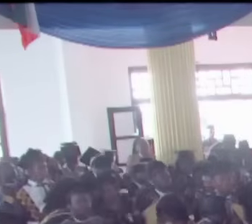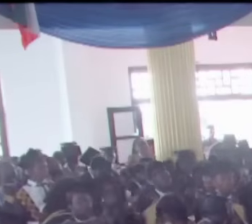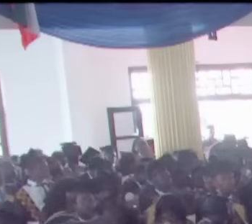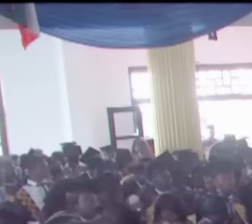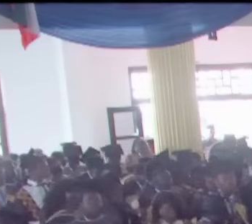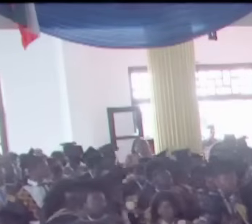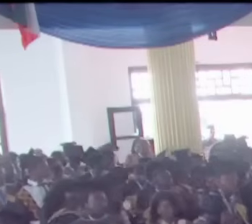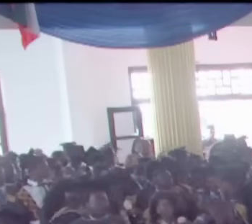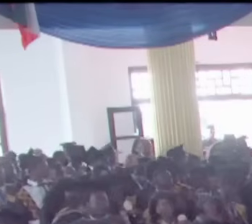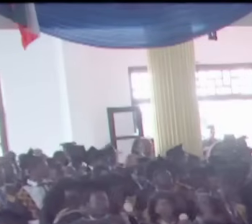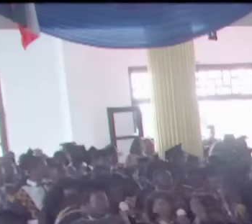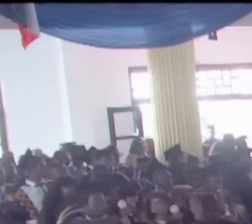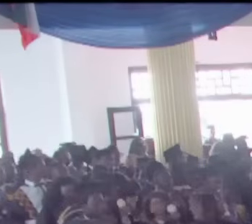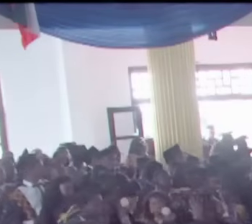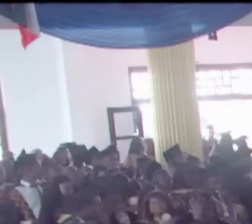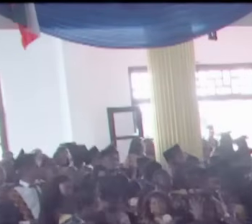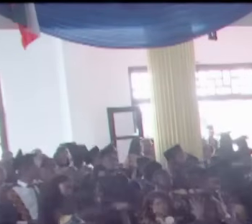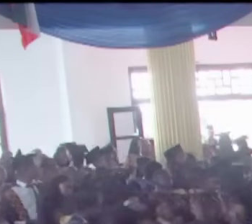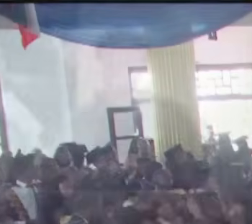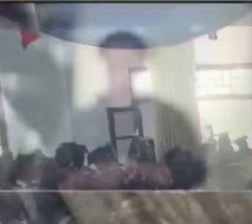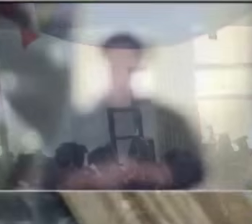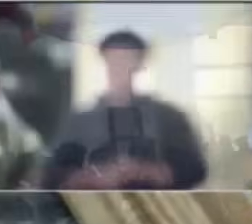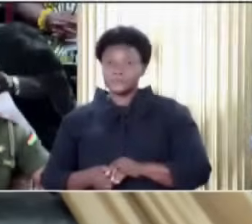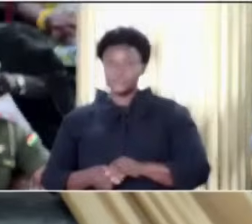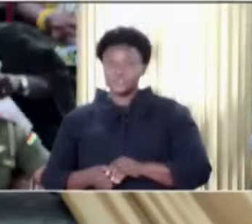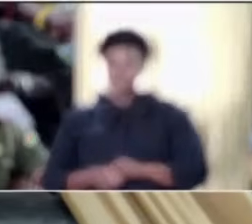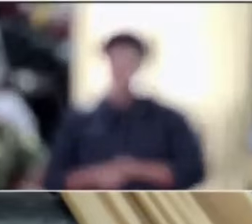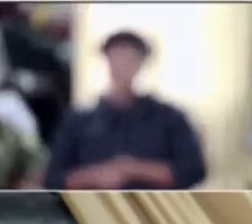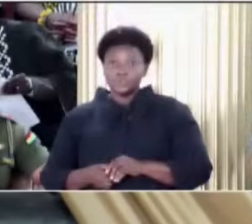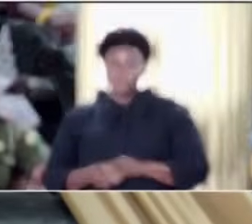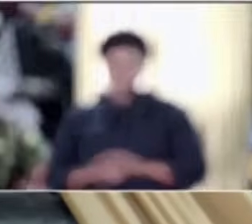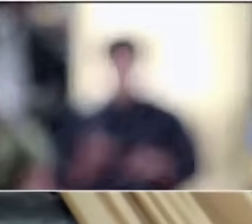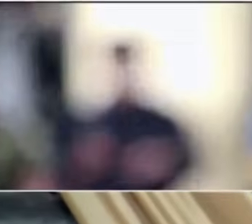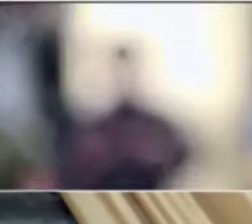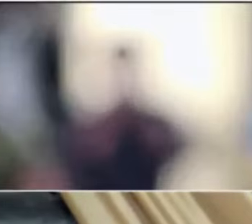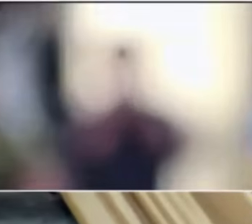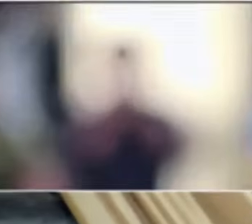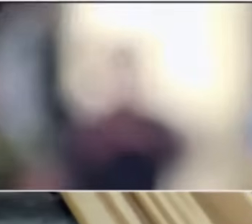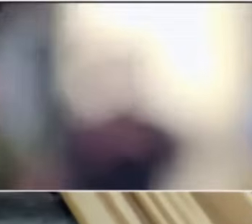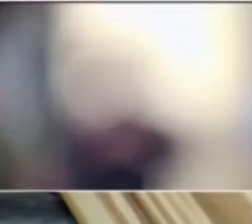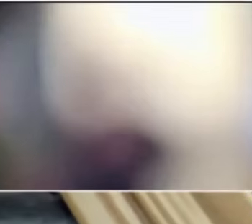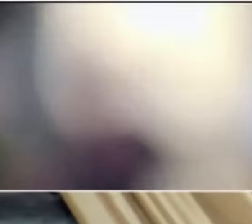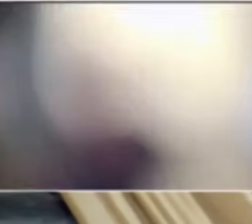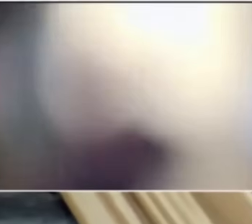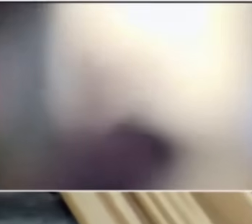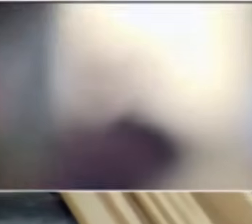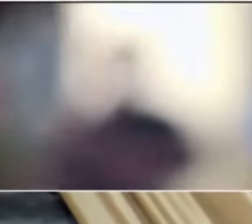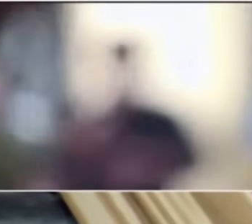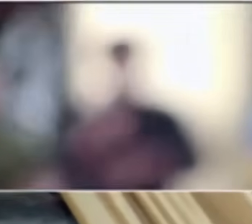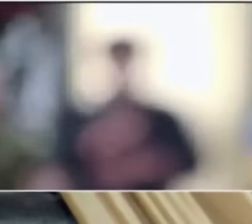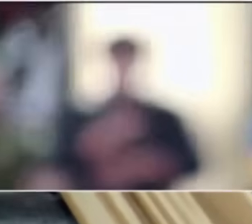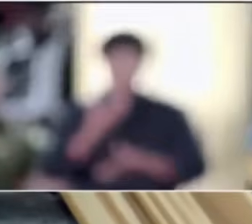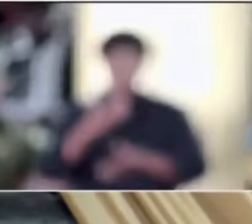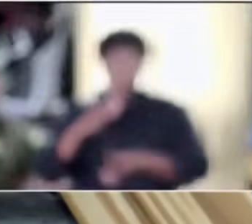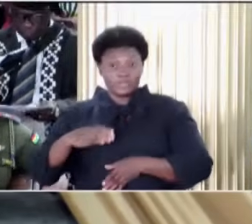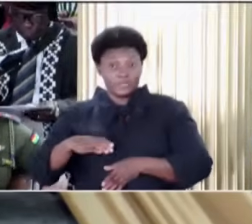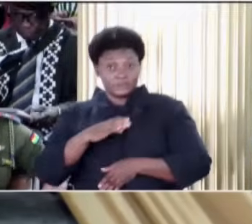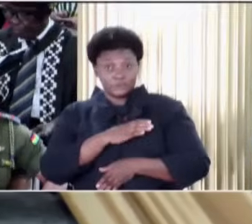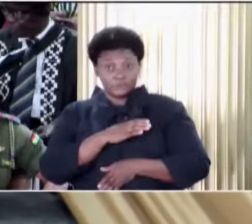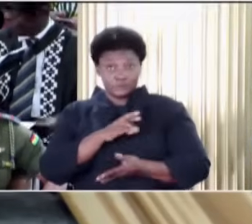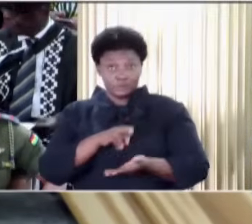Thank you, CS. Presentation of graduates. Member of Council representing the